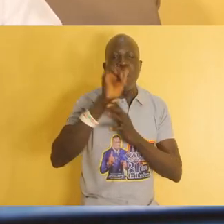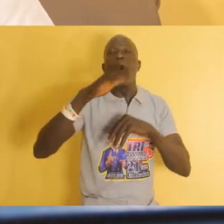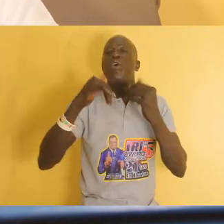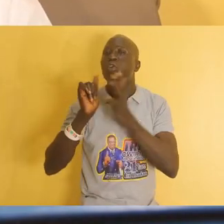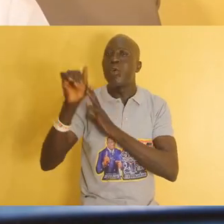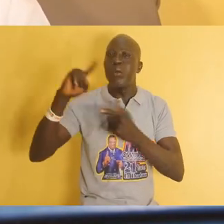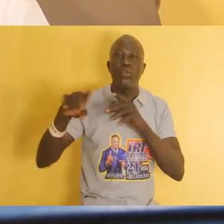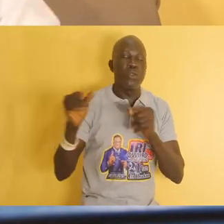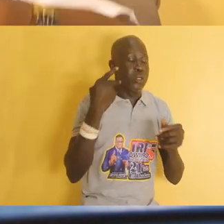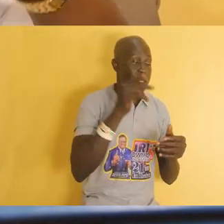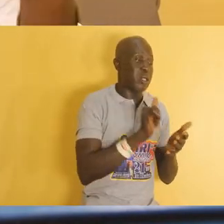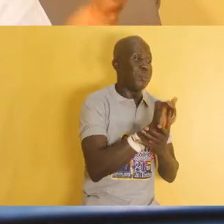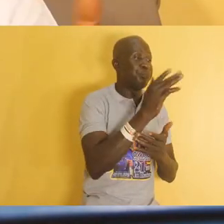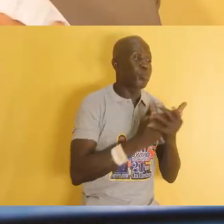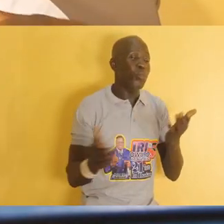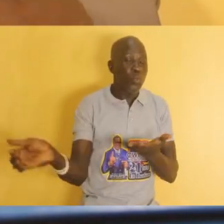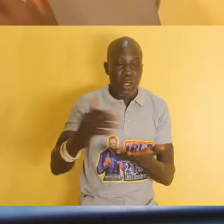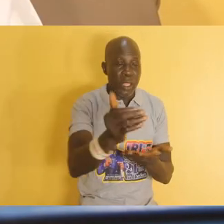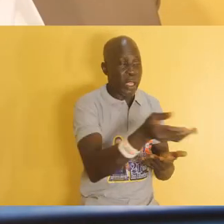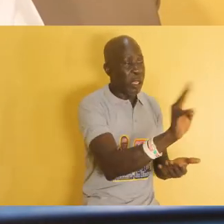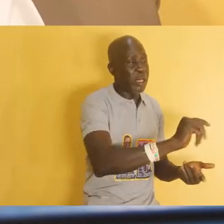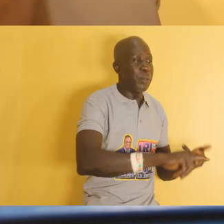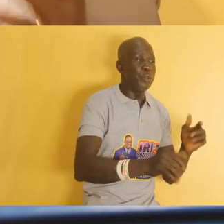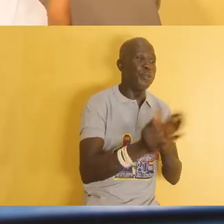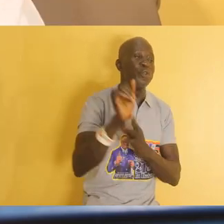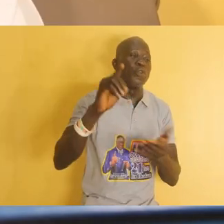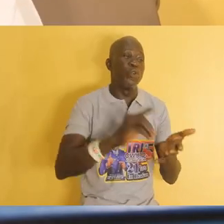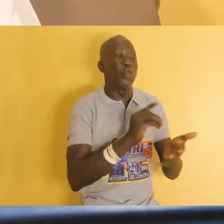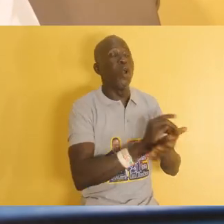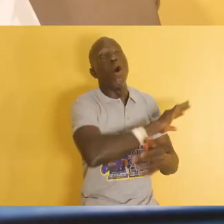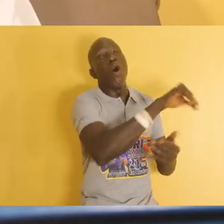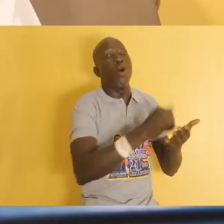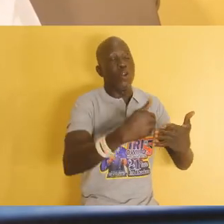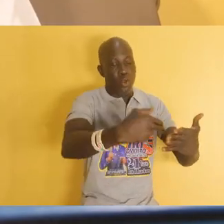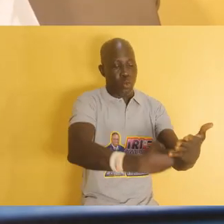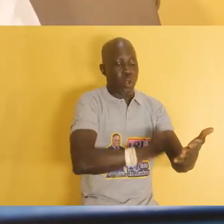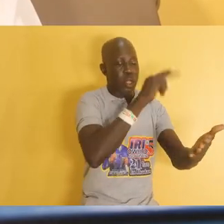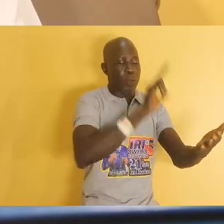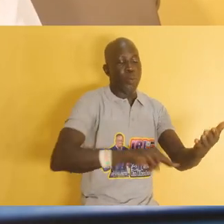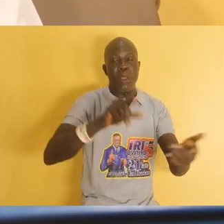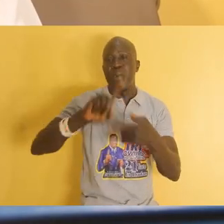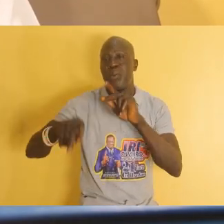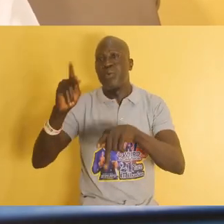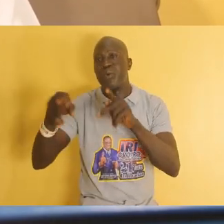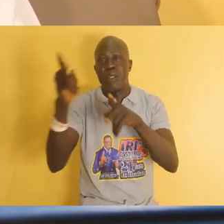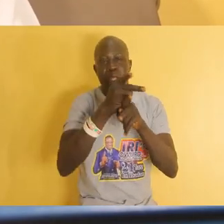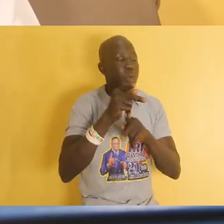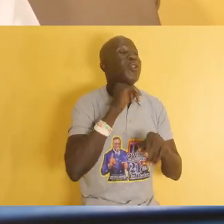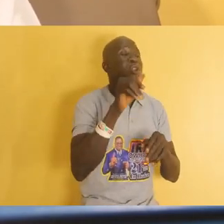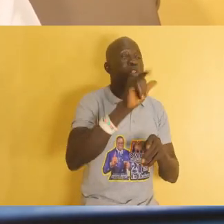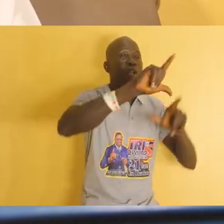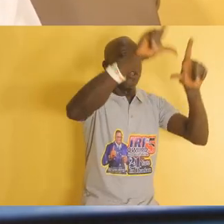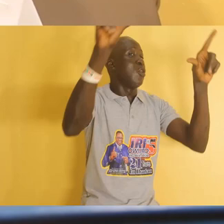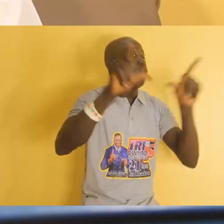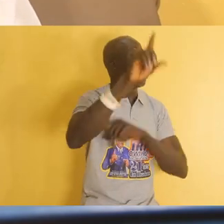money. Now, as I will now be blind. Come on, Lord. When the doctor says, I want you. What do you want? So the white man that takes care of. It's not a local one, though. Oh, yeah. I